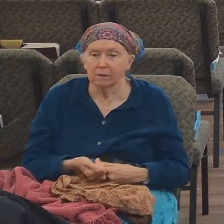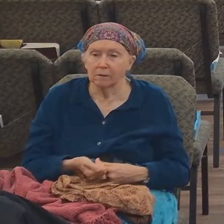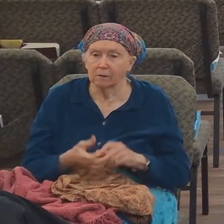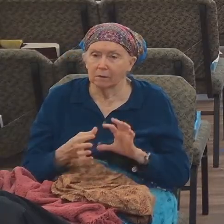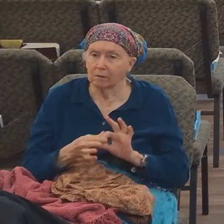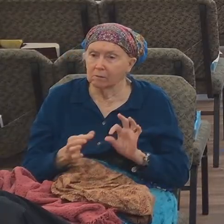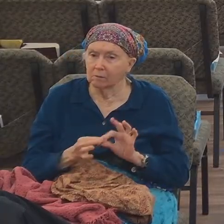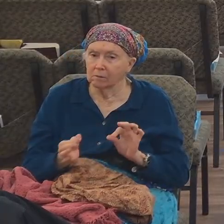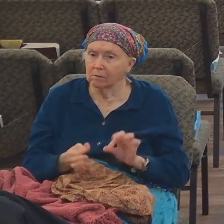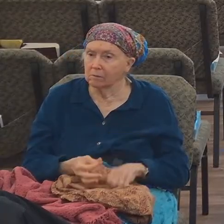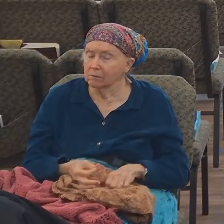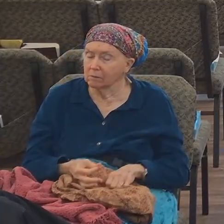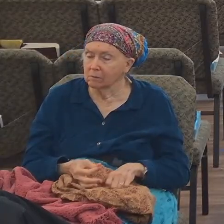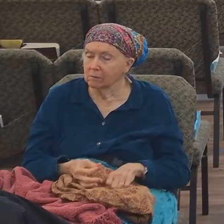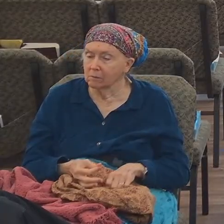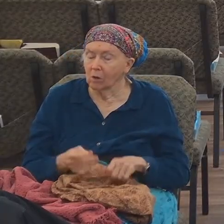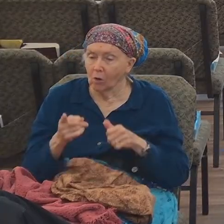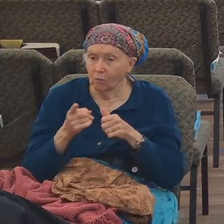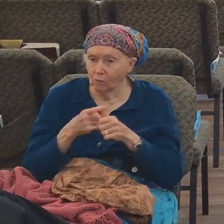We're in 1 Thessalonians